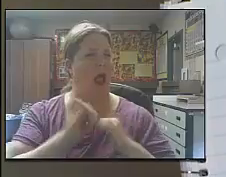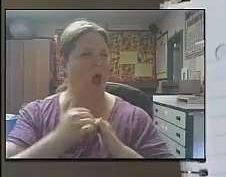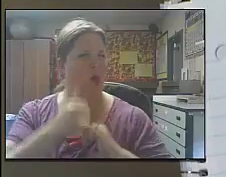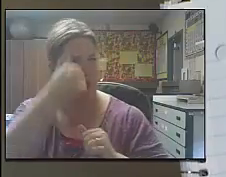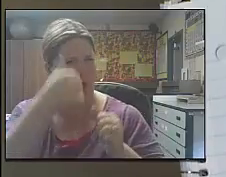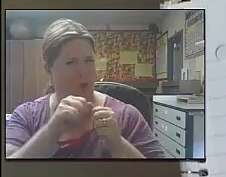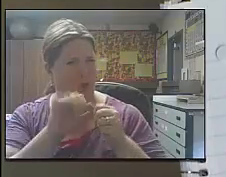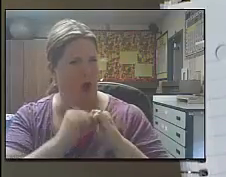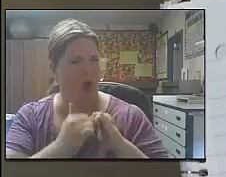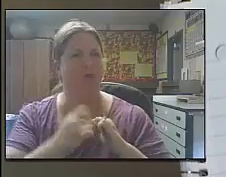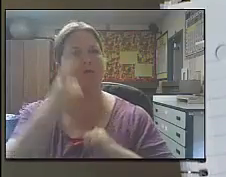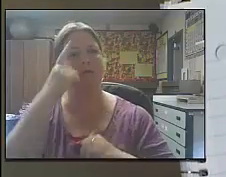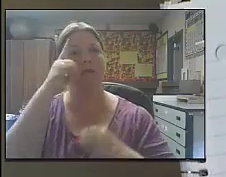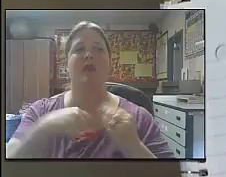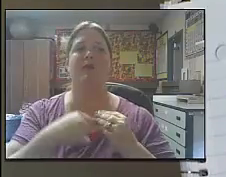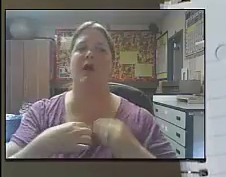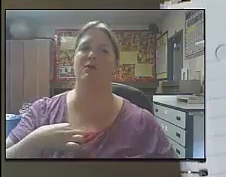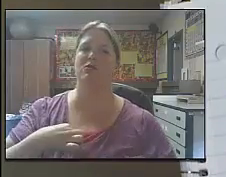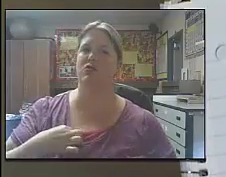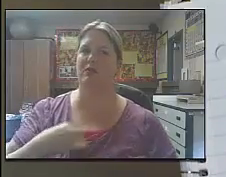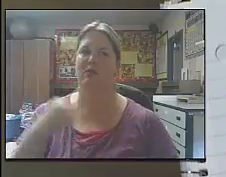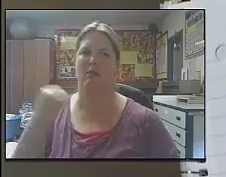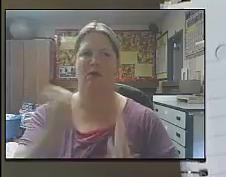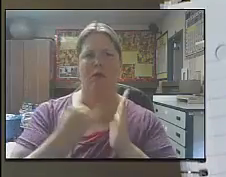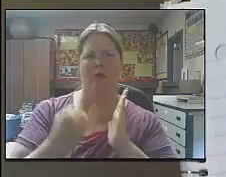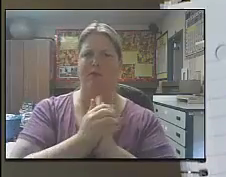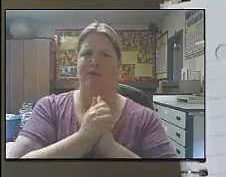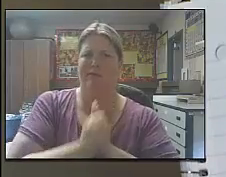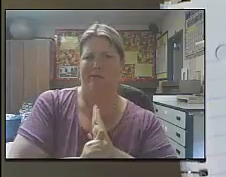shirt. Yes, I'm an artist, don't make fun.